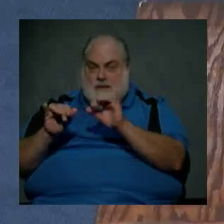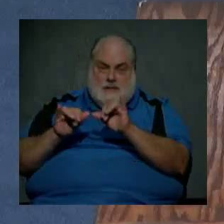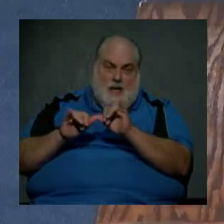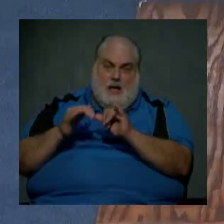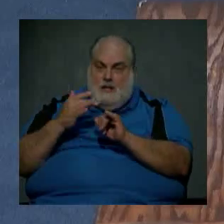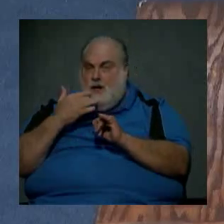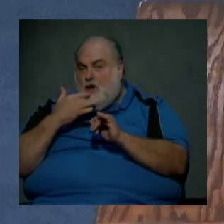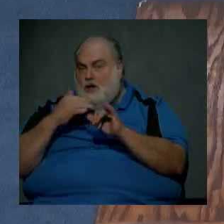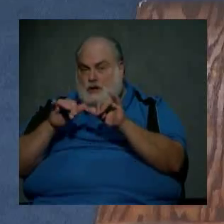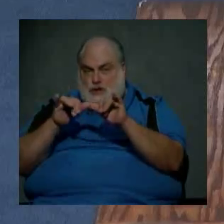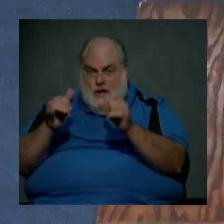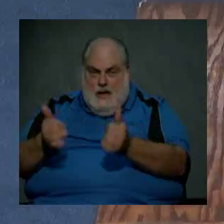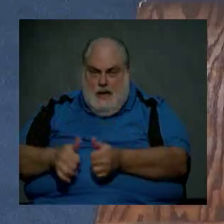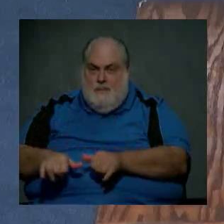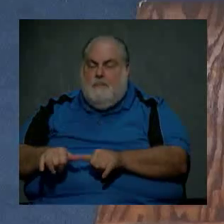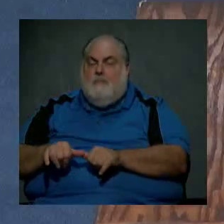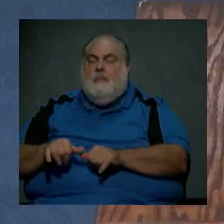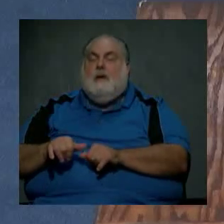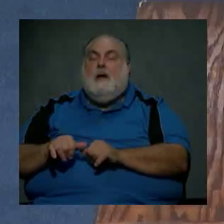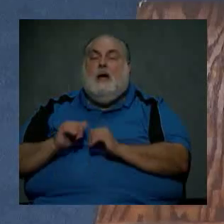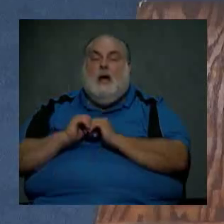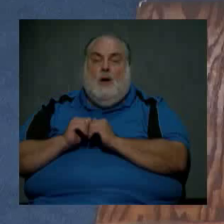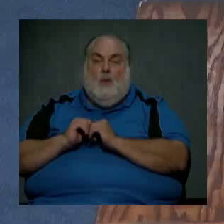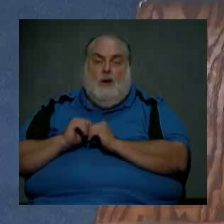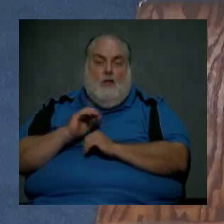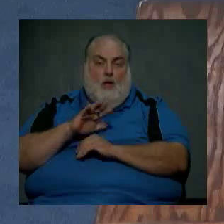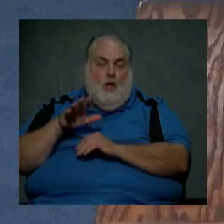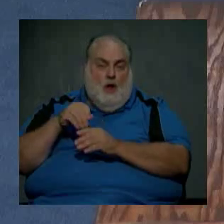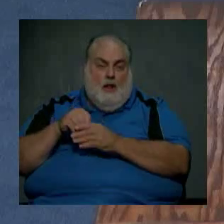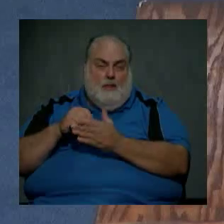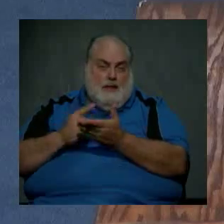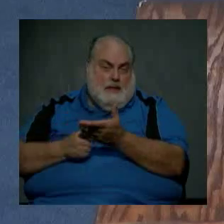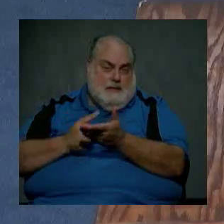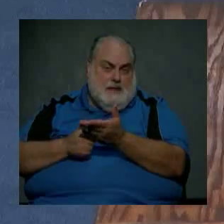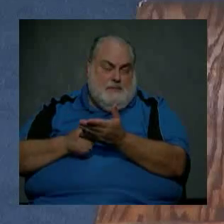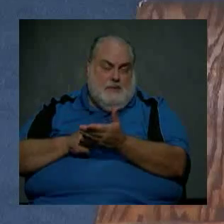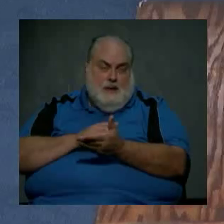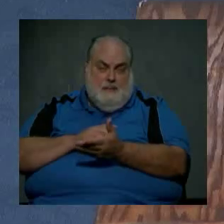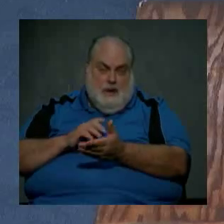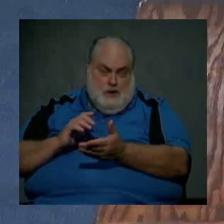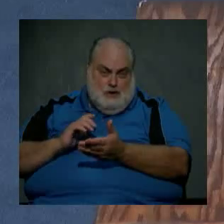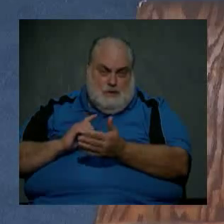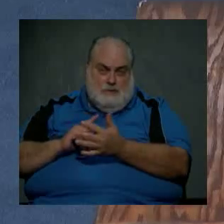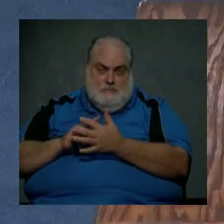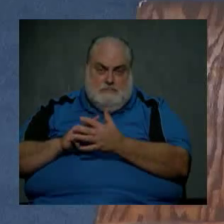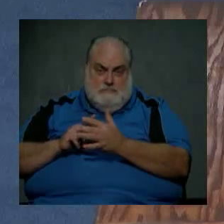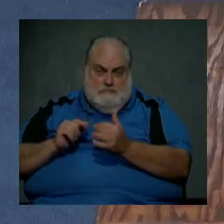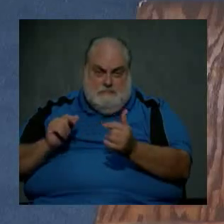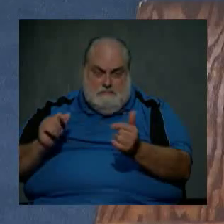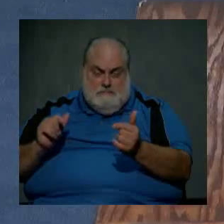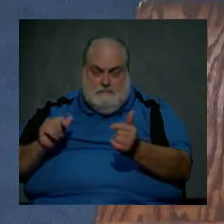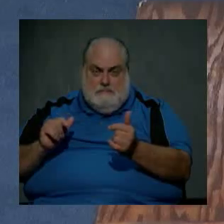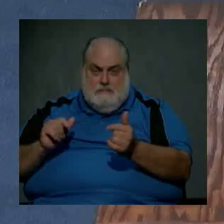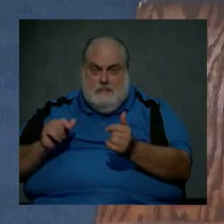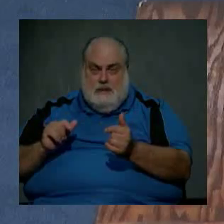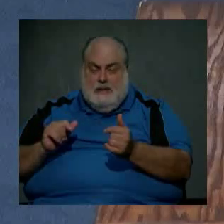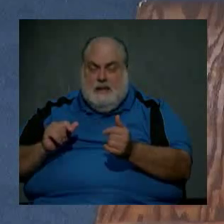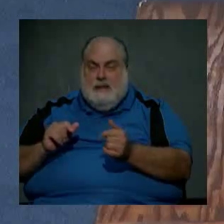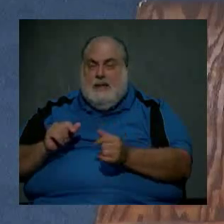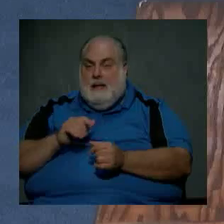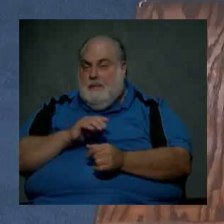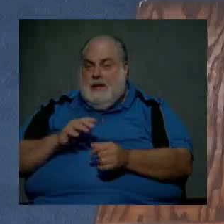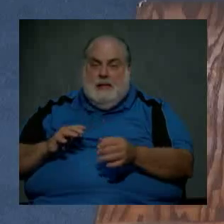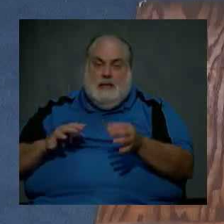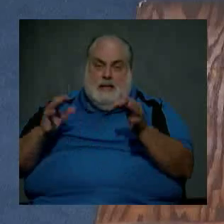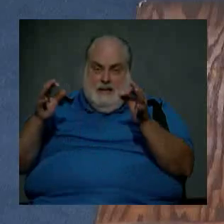shape, all of that to look at. And with the input, discussion between the commissioners, et cetera, the committee